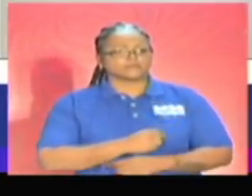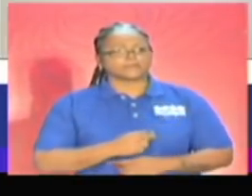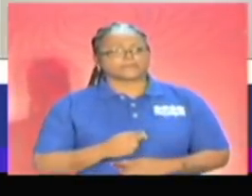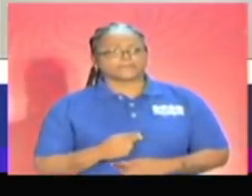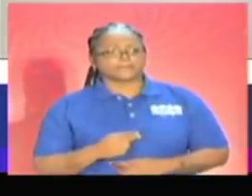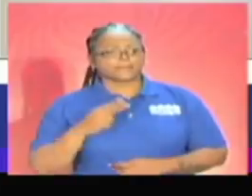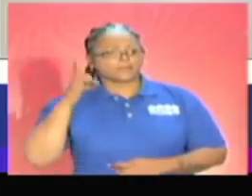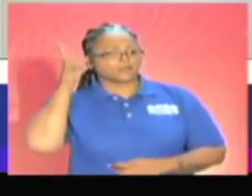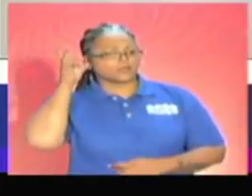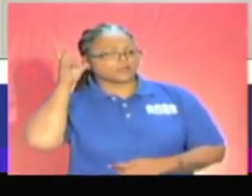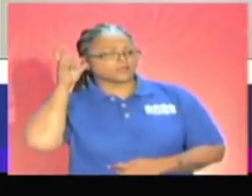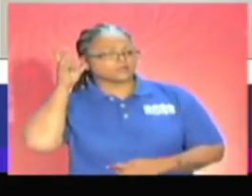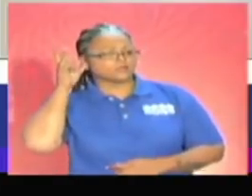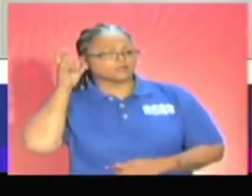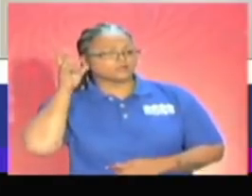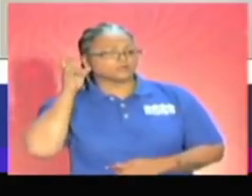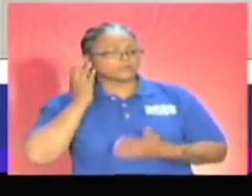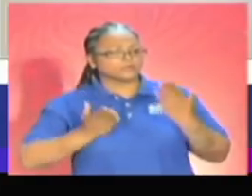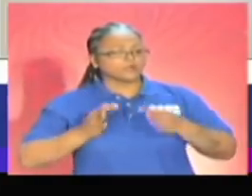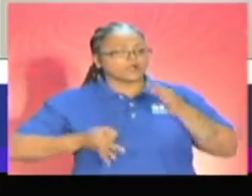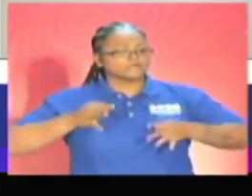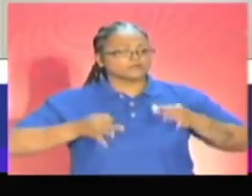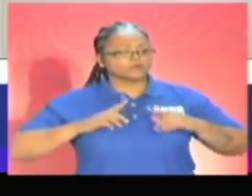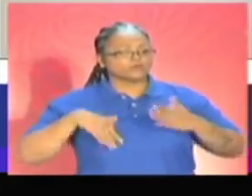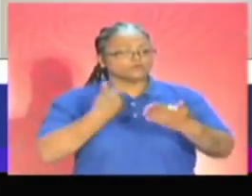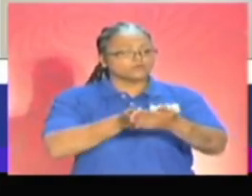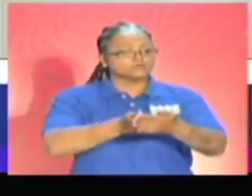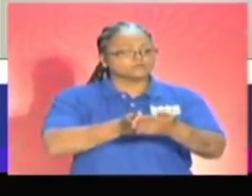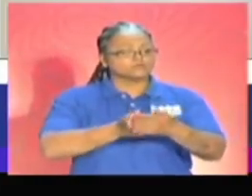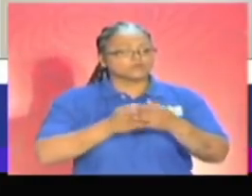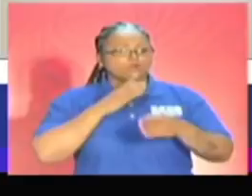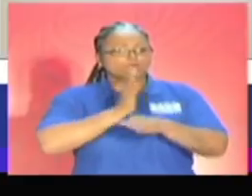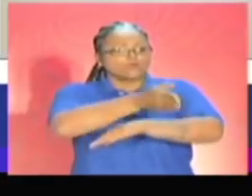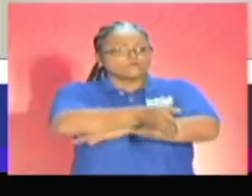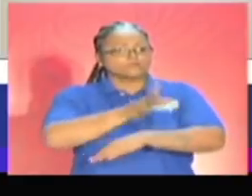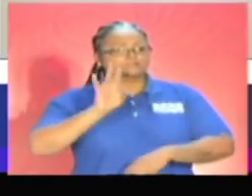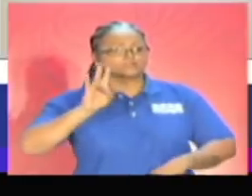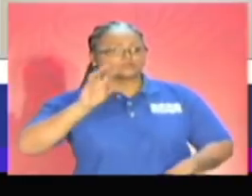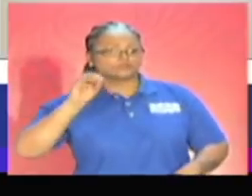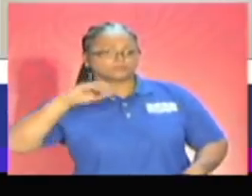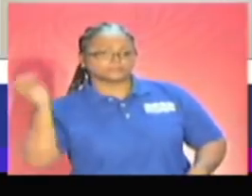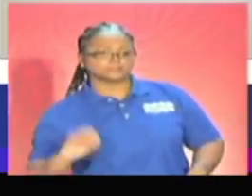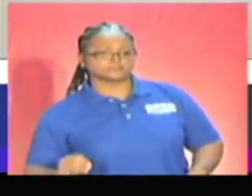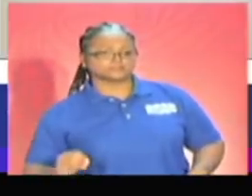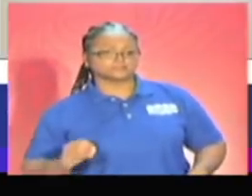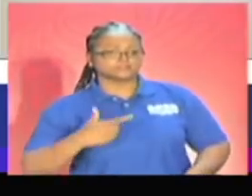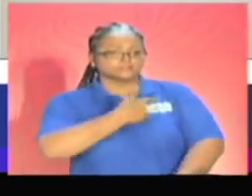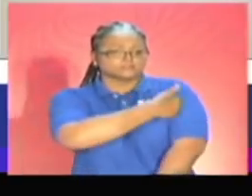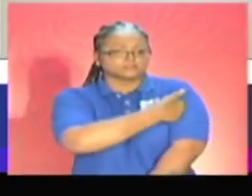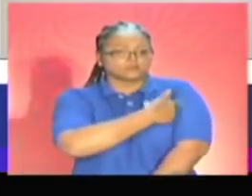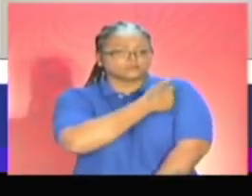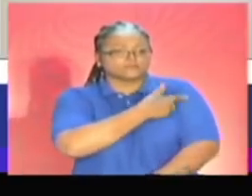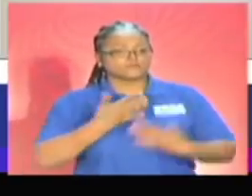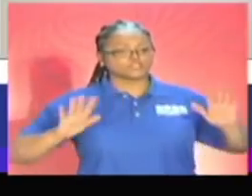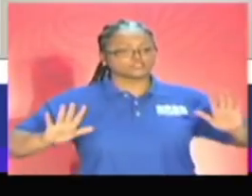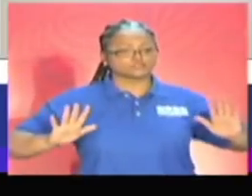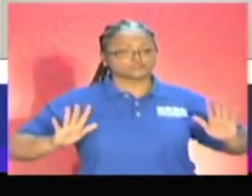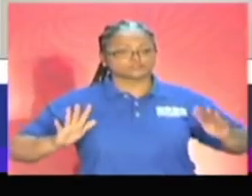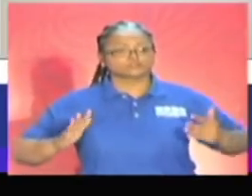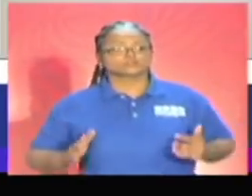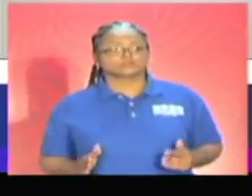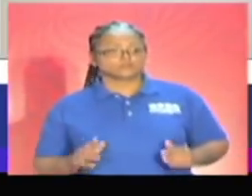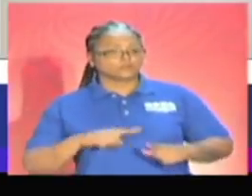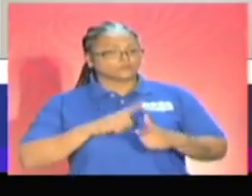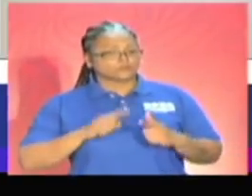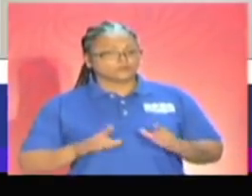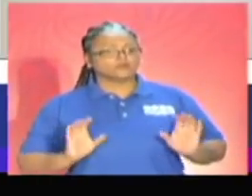could get above 70% of our population vaccinated, we could achieve herd immunity. But I'm looking against the backdrop of